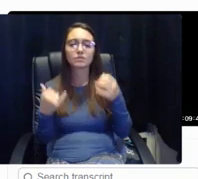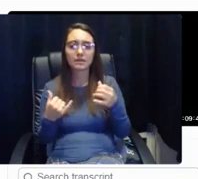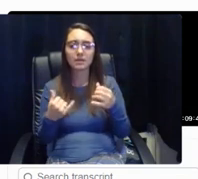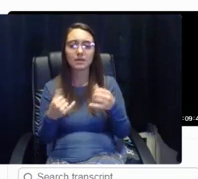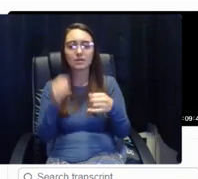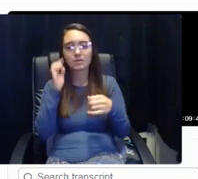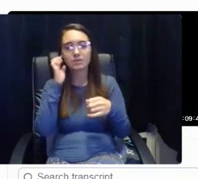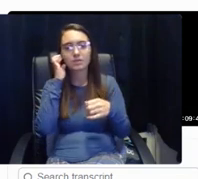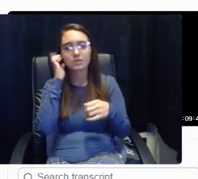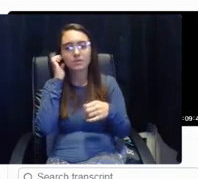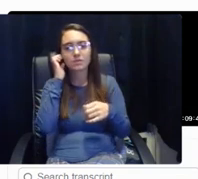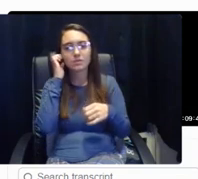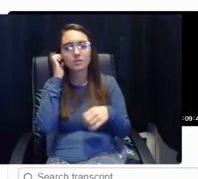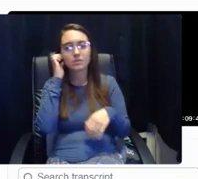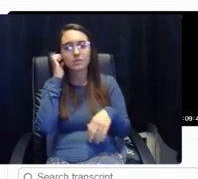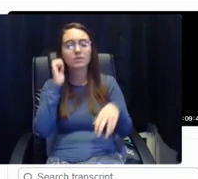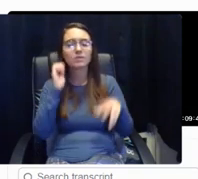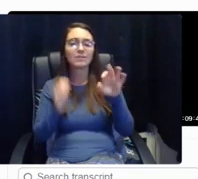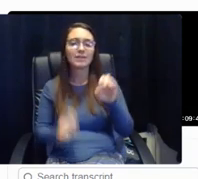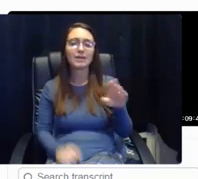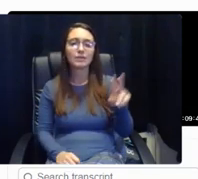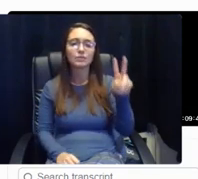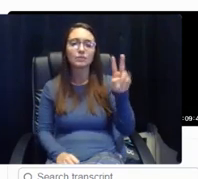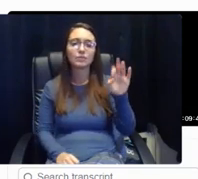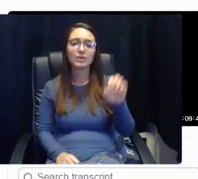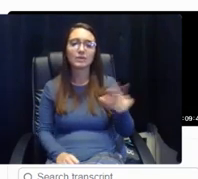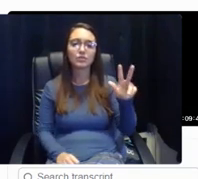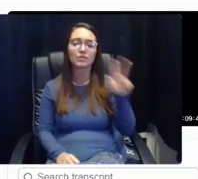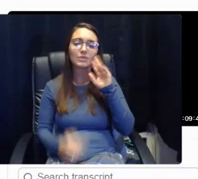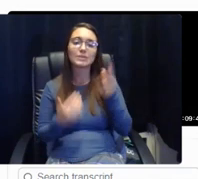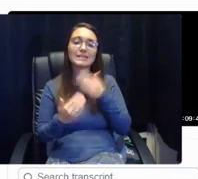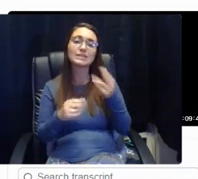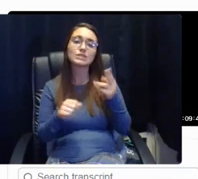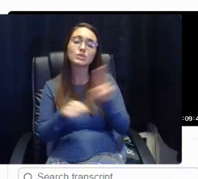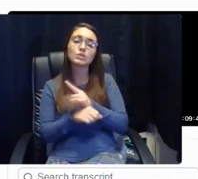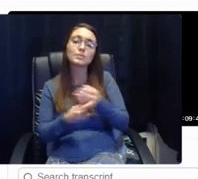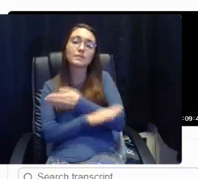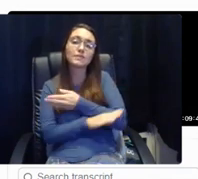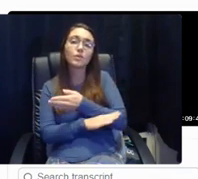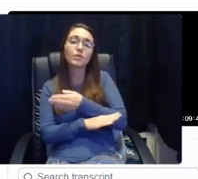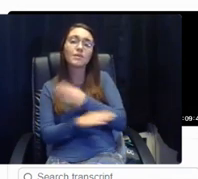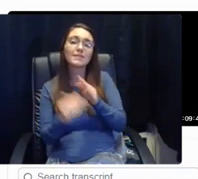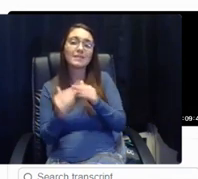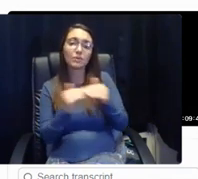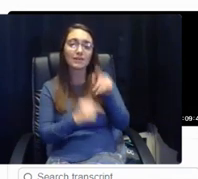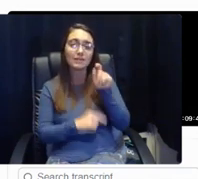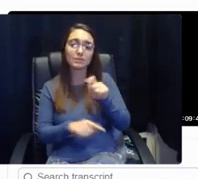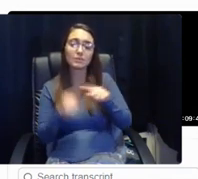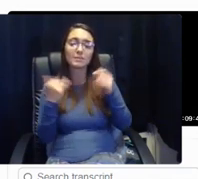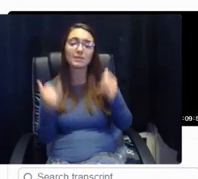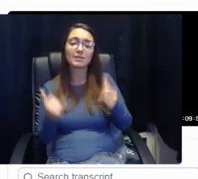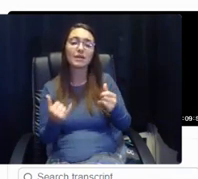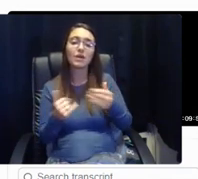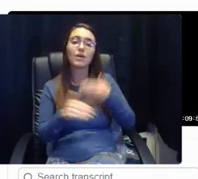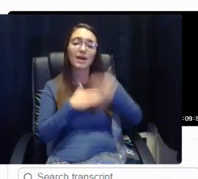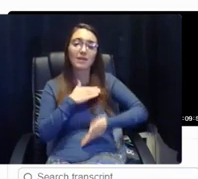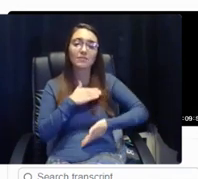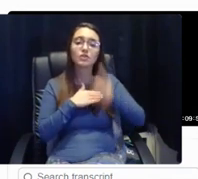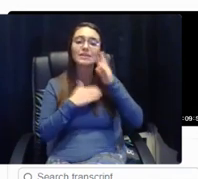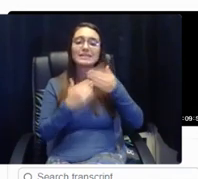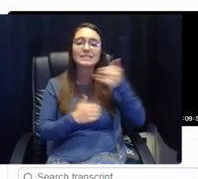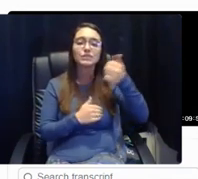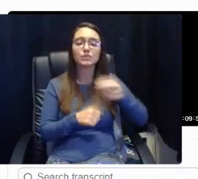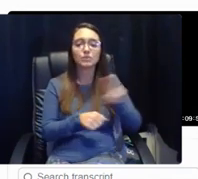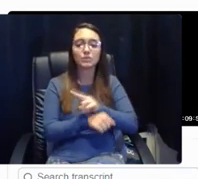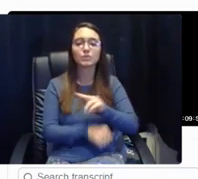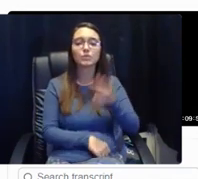ion 3 easily used before equivalence point. Past equivalence point, the easily used one is Syrian